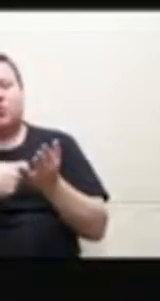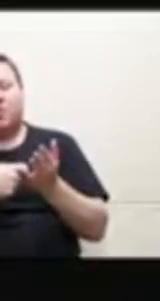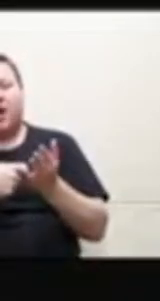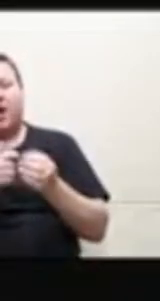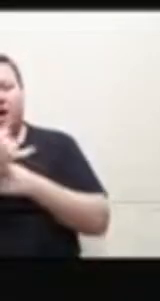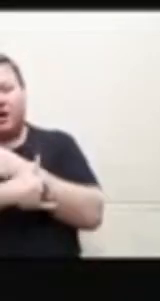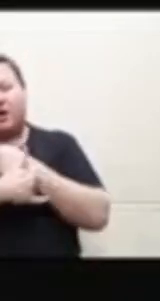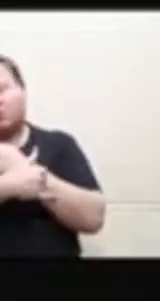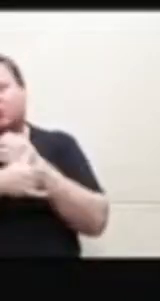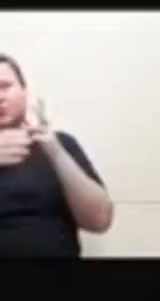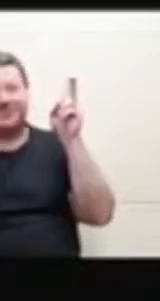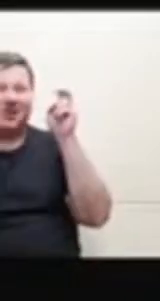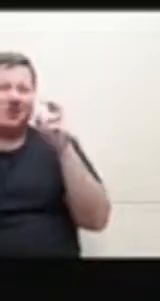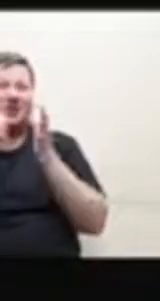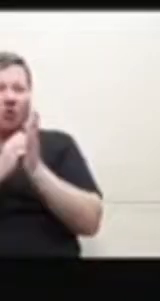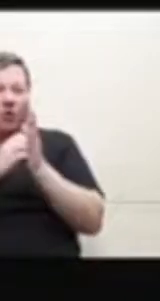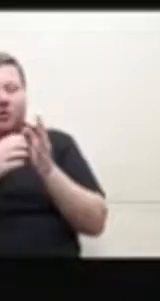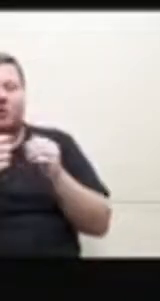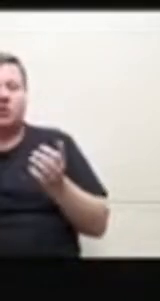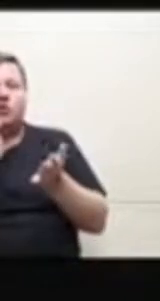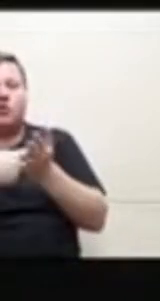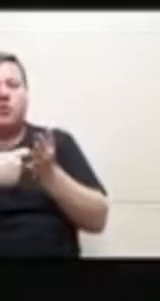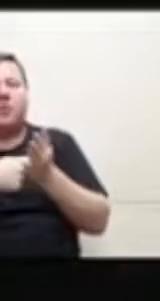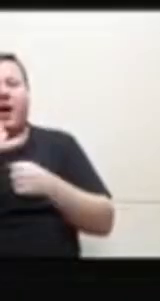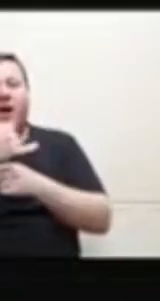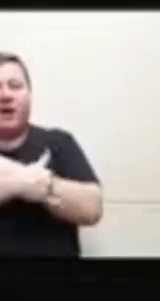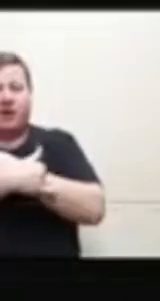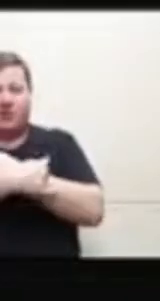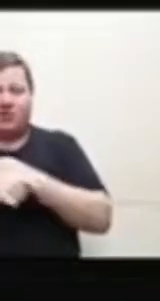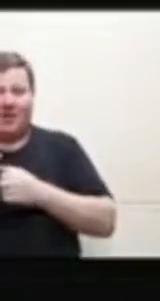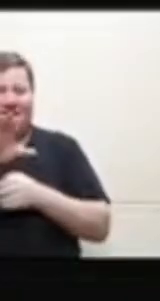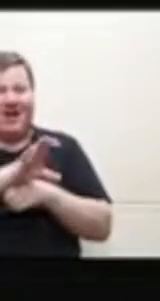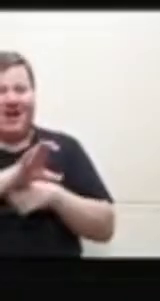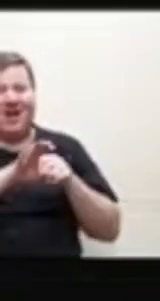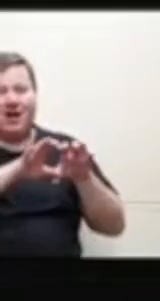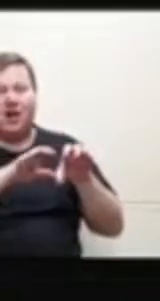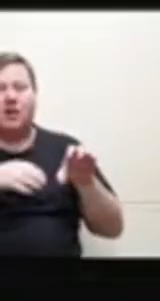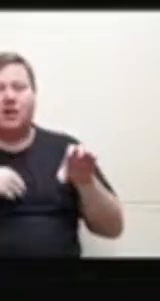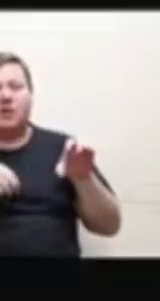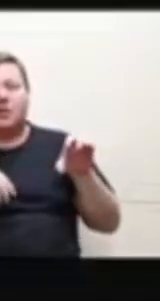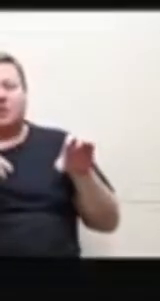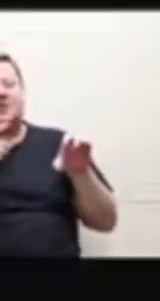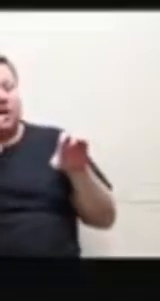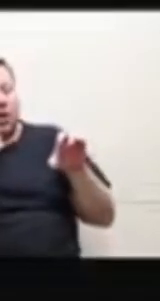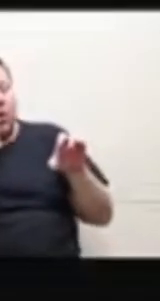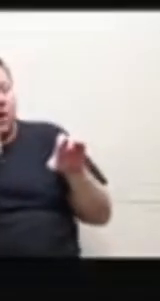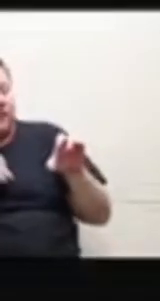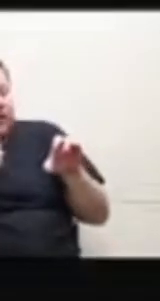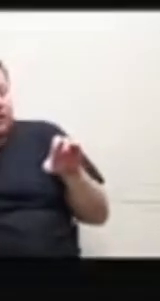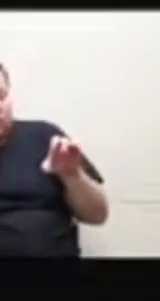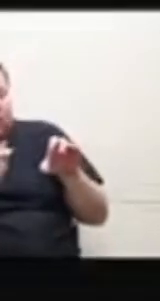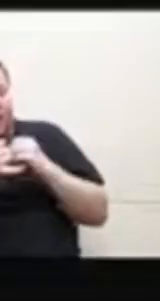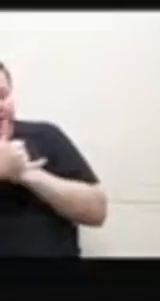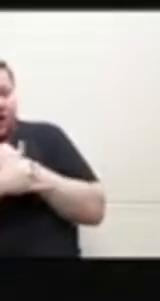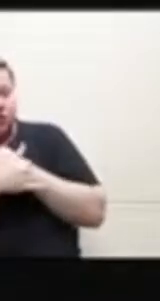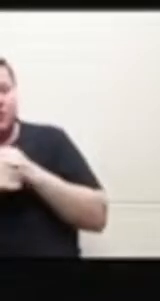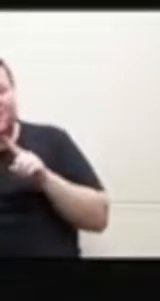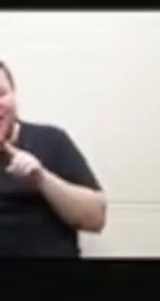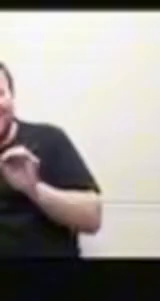doesn't matter how well you did. The argument is whether was this what was planned, and the issue is no. And your answer should not have